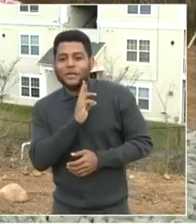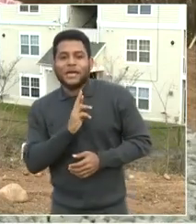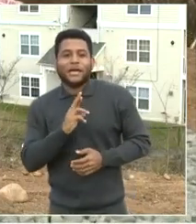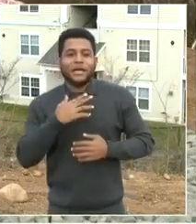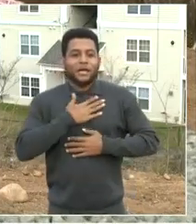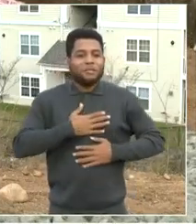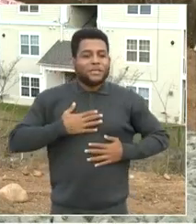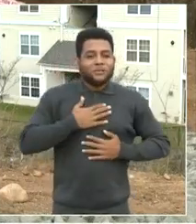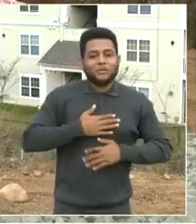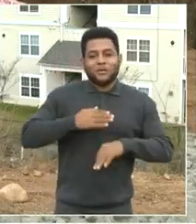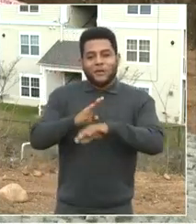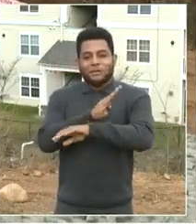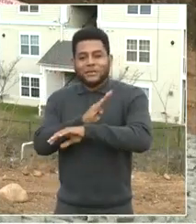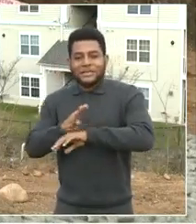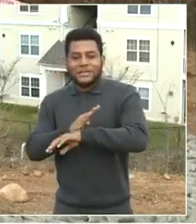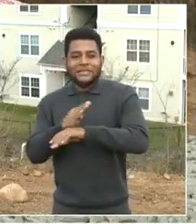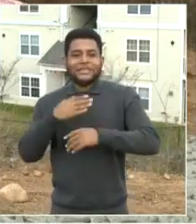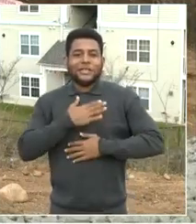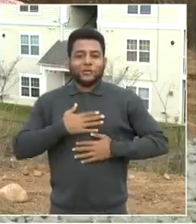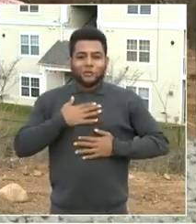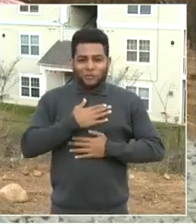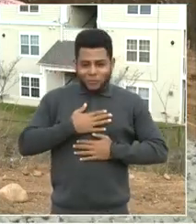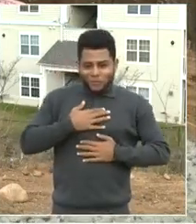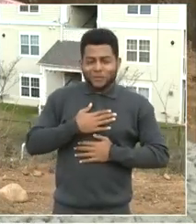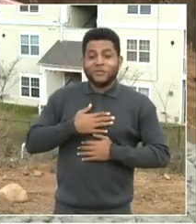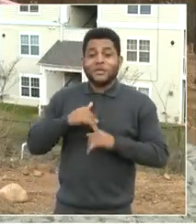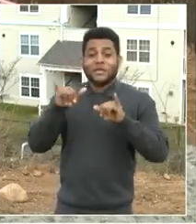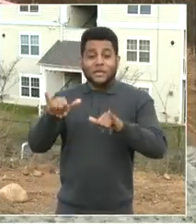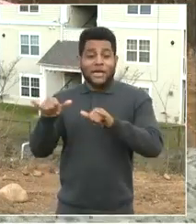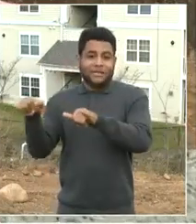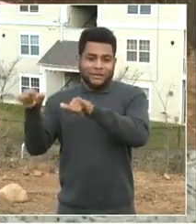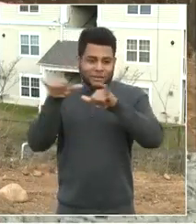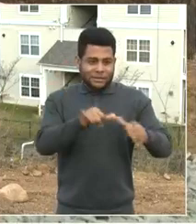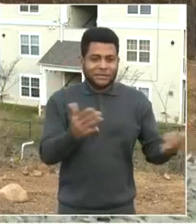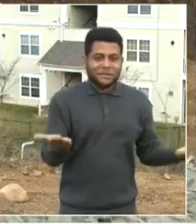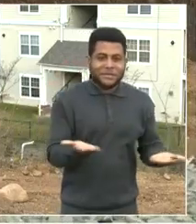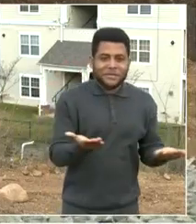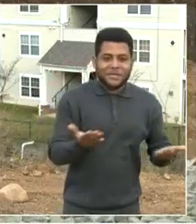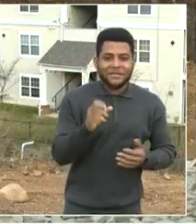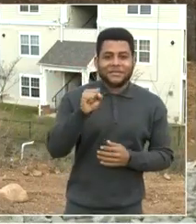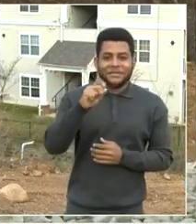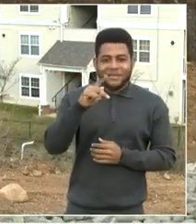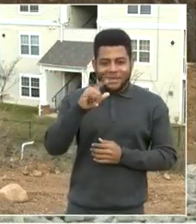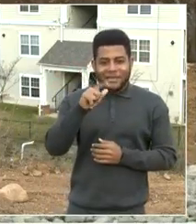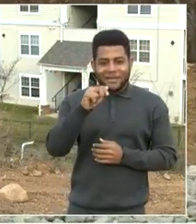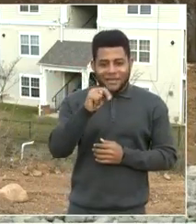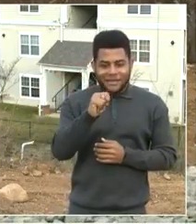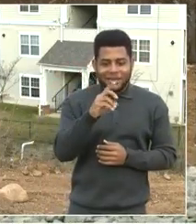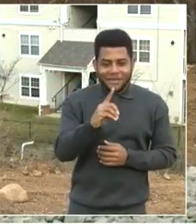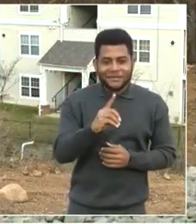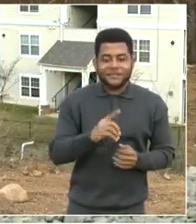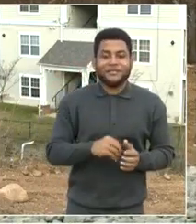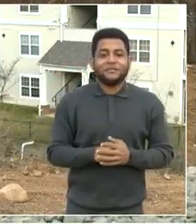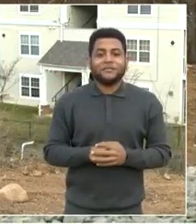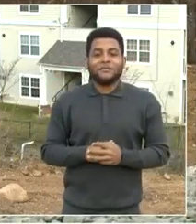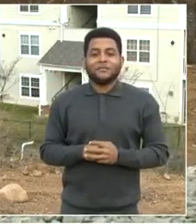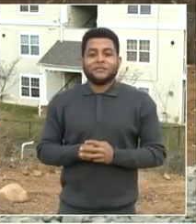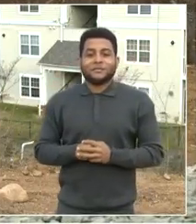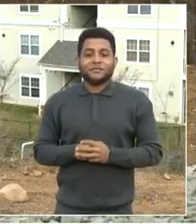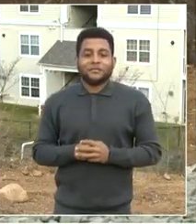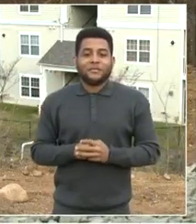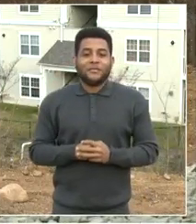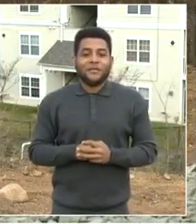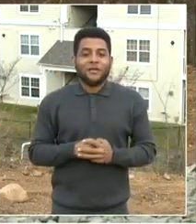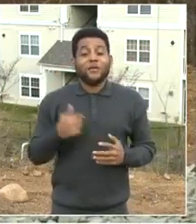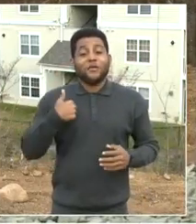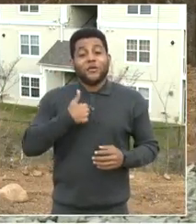that's what we're delivering at Skyland. So dish down the road at the town center, we already cut the ribbon